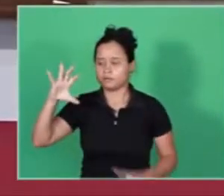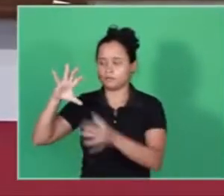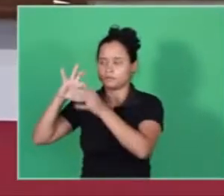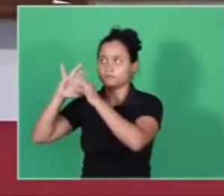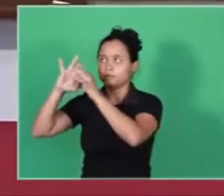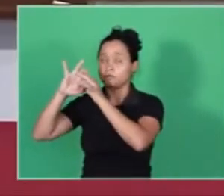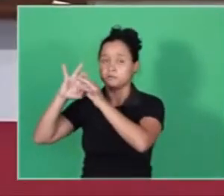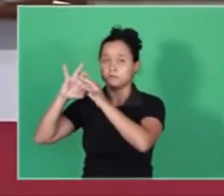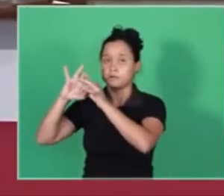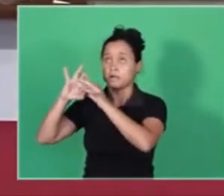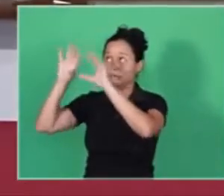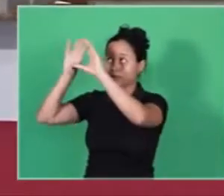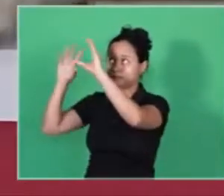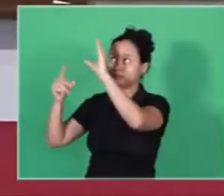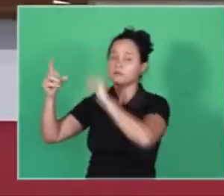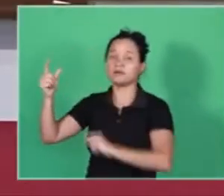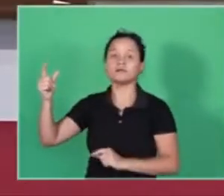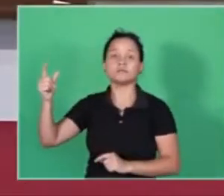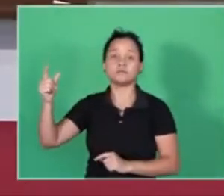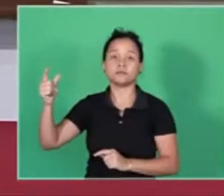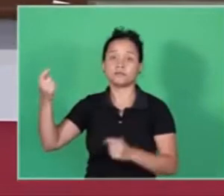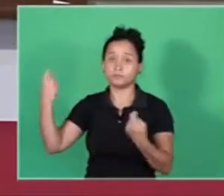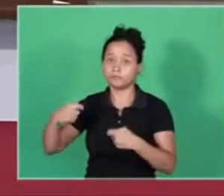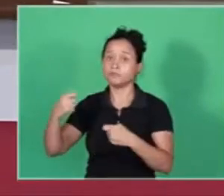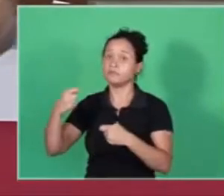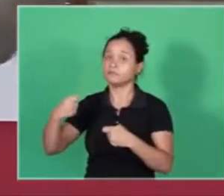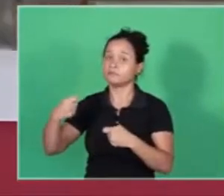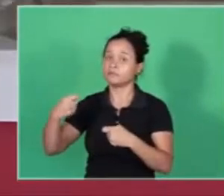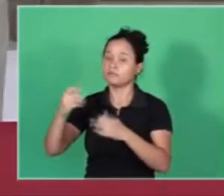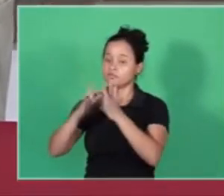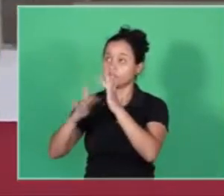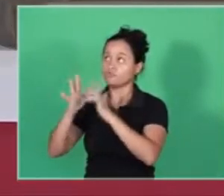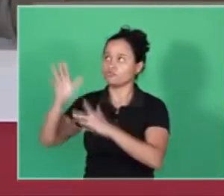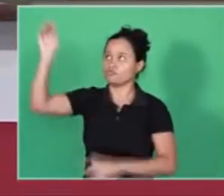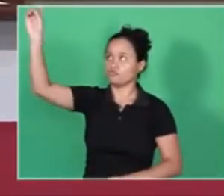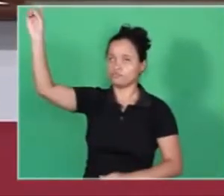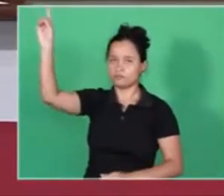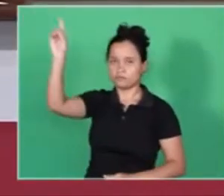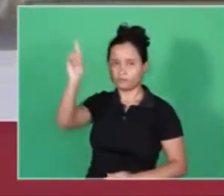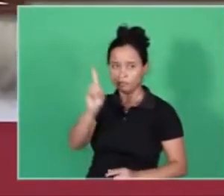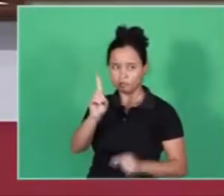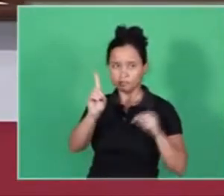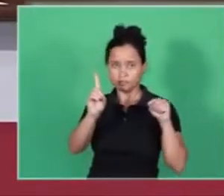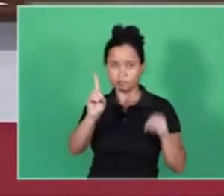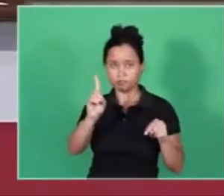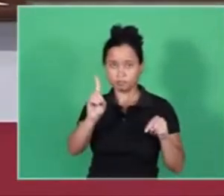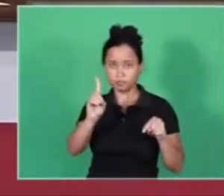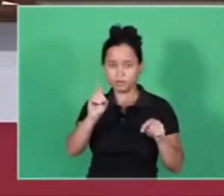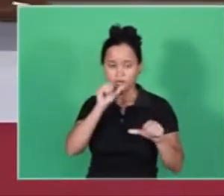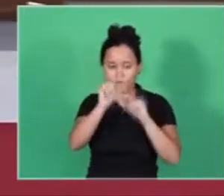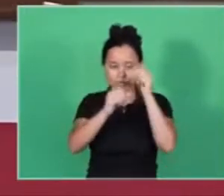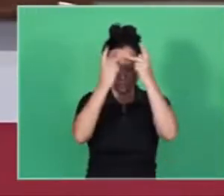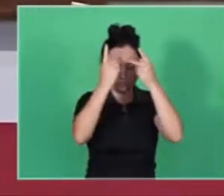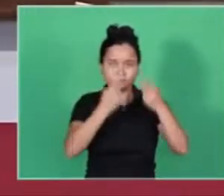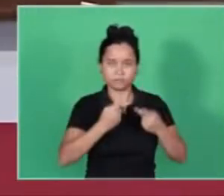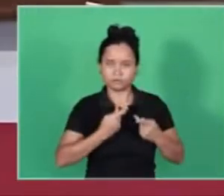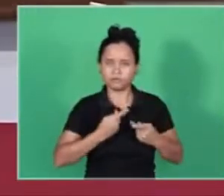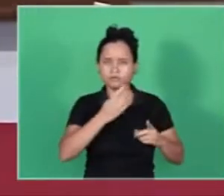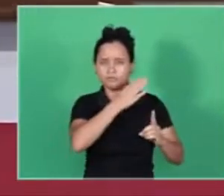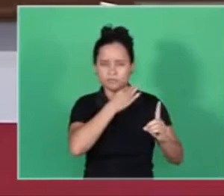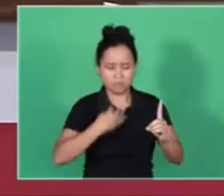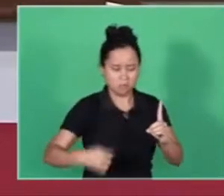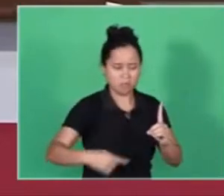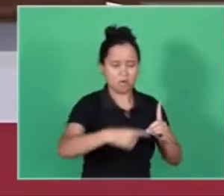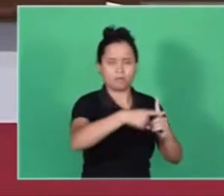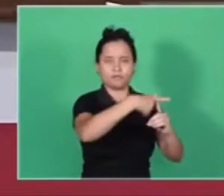eternity is not matter. It needs to come from eternity. Jesus came from eternity. He returned back. When he returned, he left his